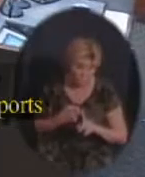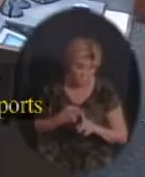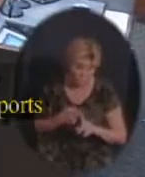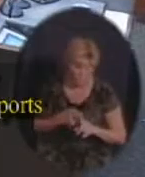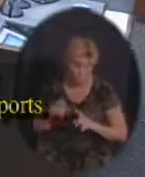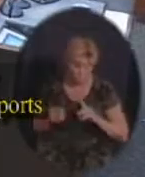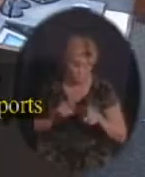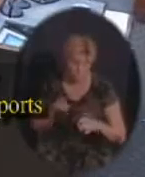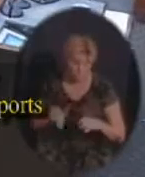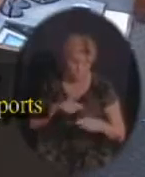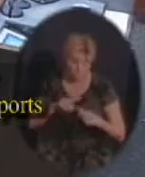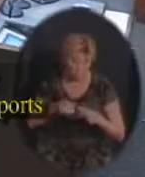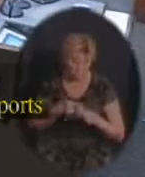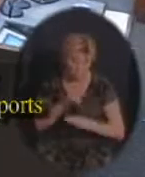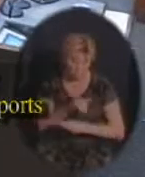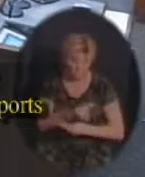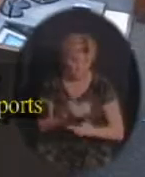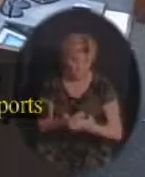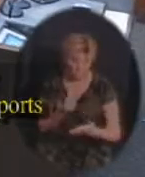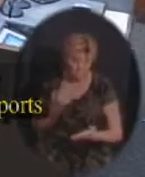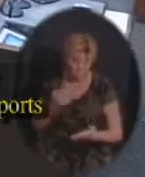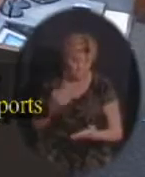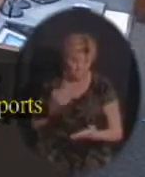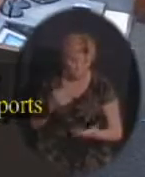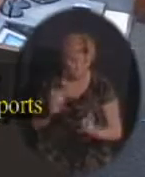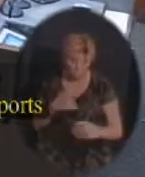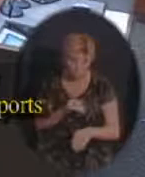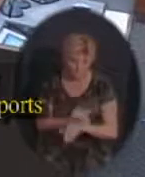So receive these reports,